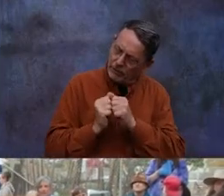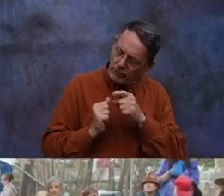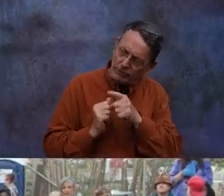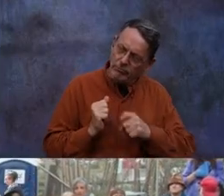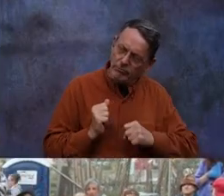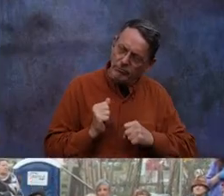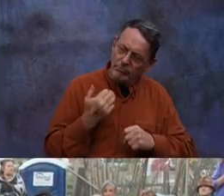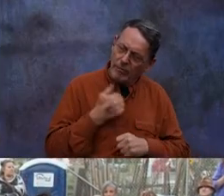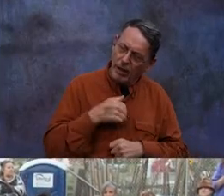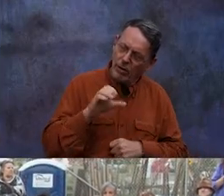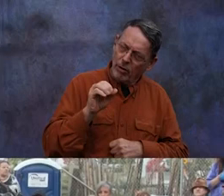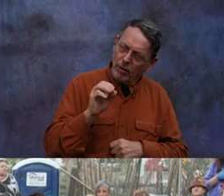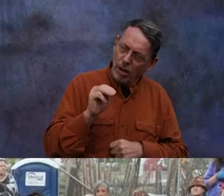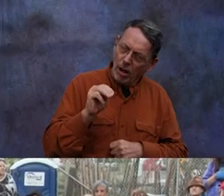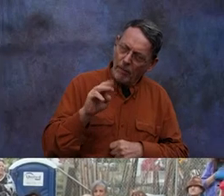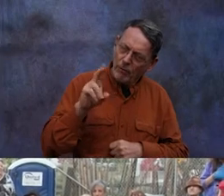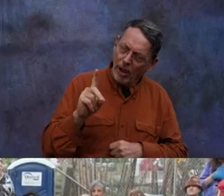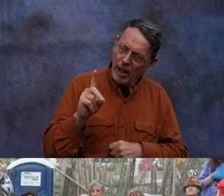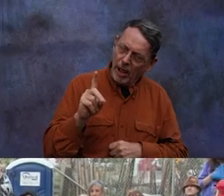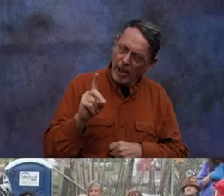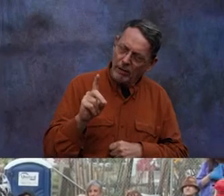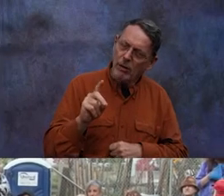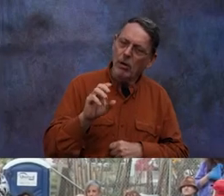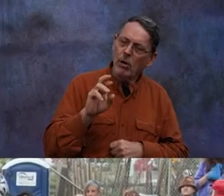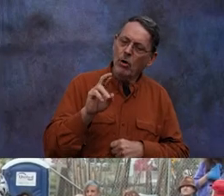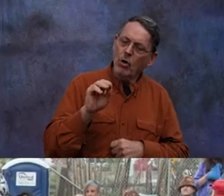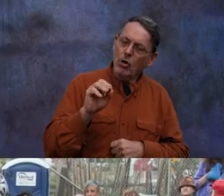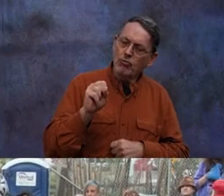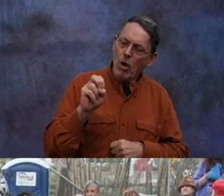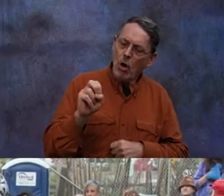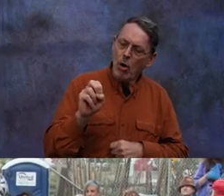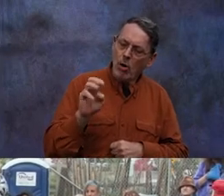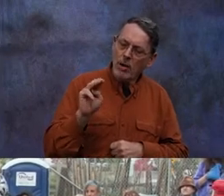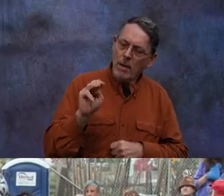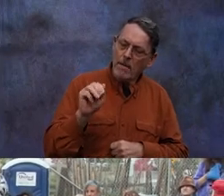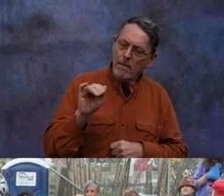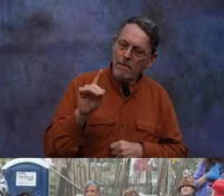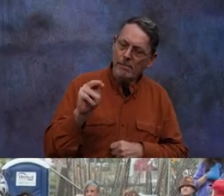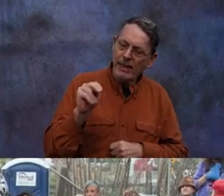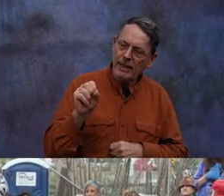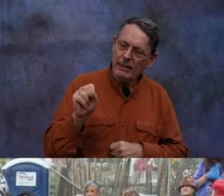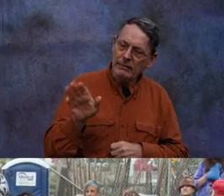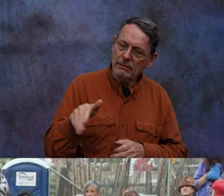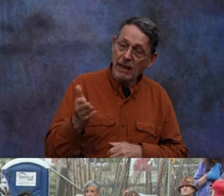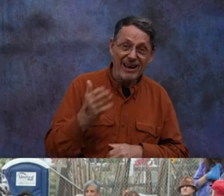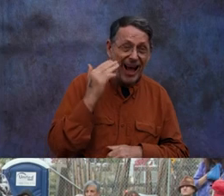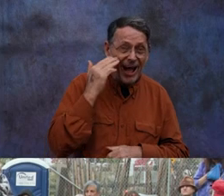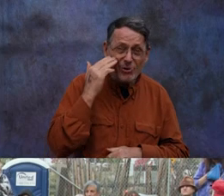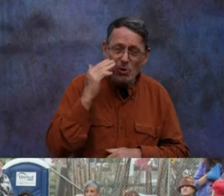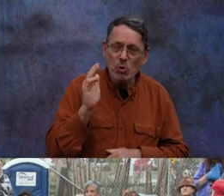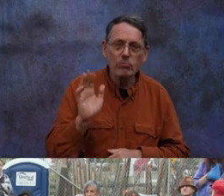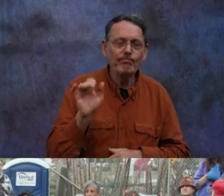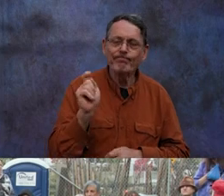comrade, and elder, Rose Maidens died, and I just